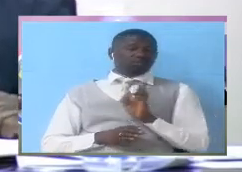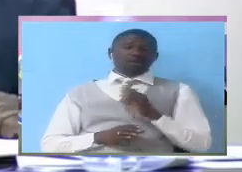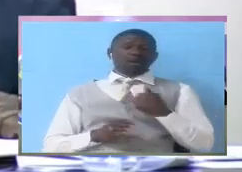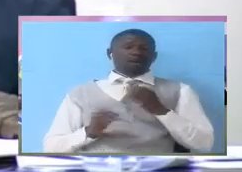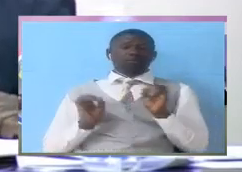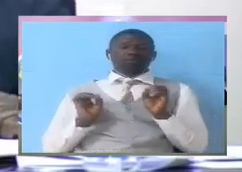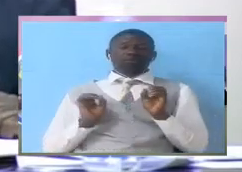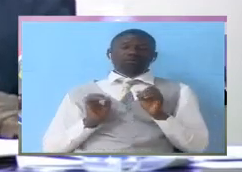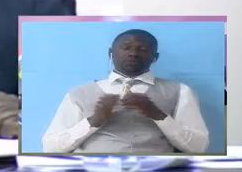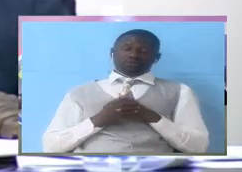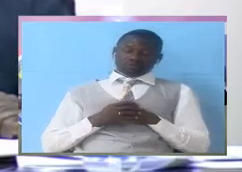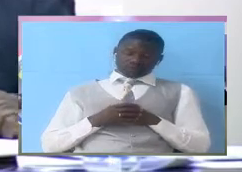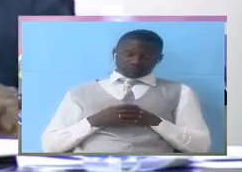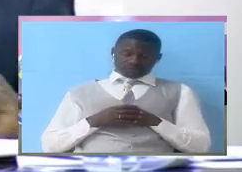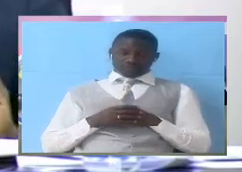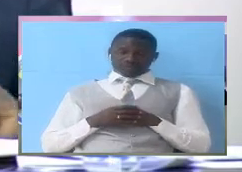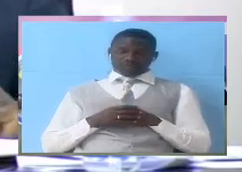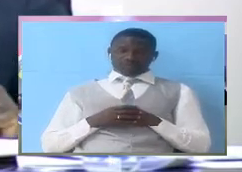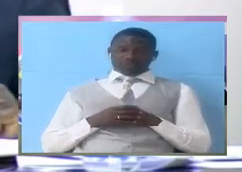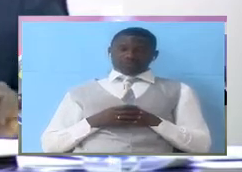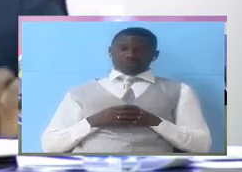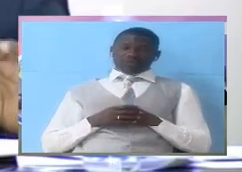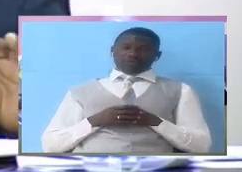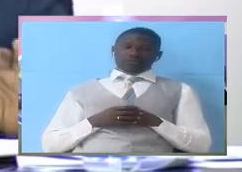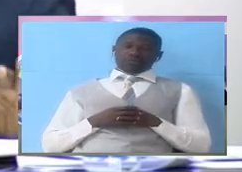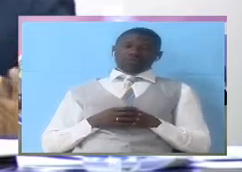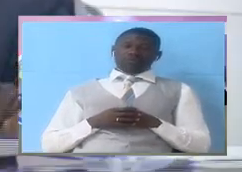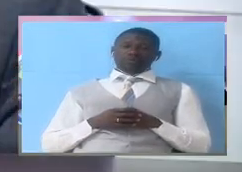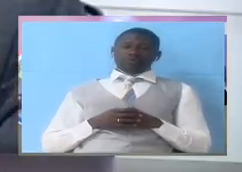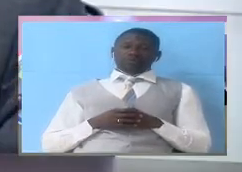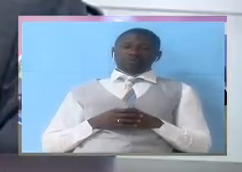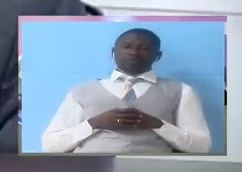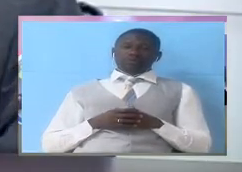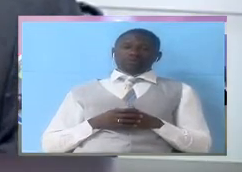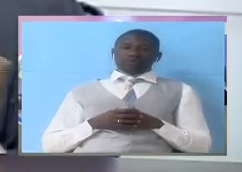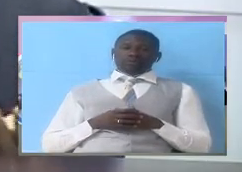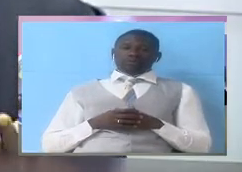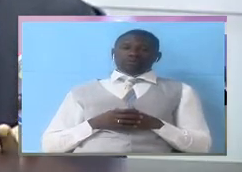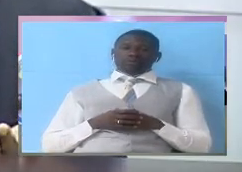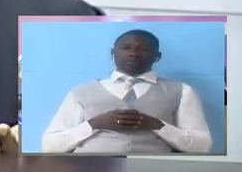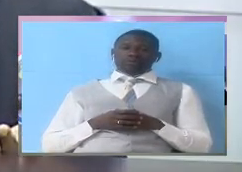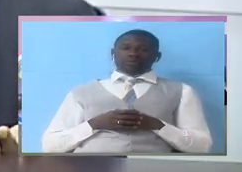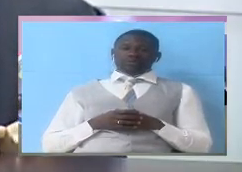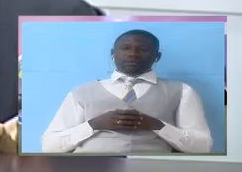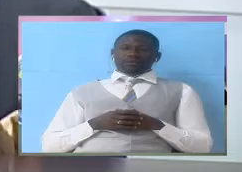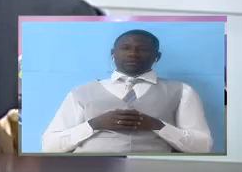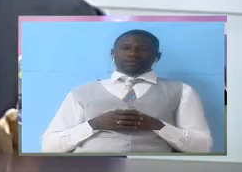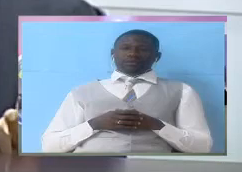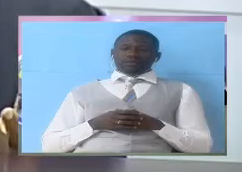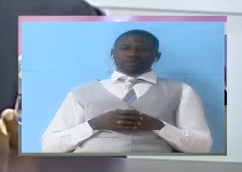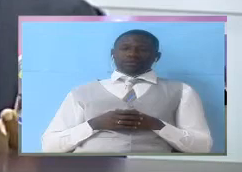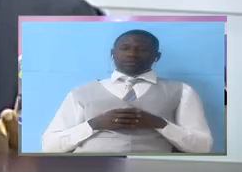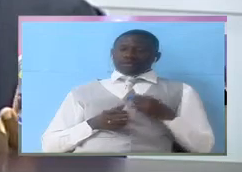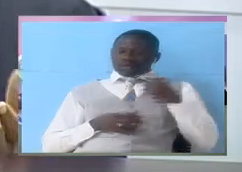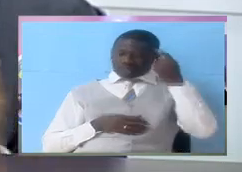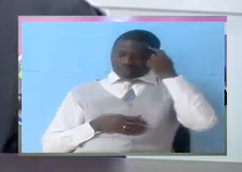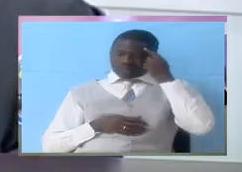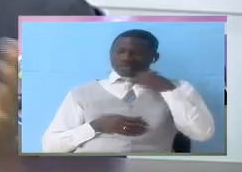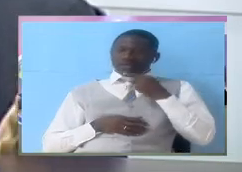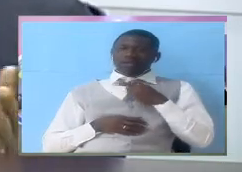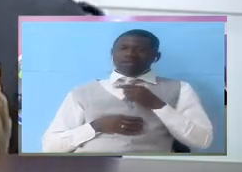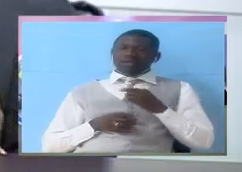joko direct mom mo president bi ñu leral fofu. May I suggest that lead council was just corroborating what I said? Kana muna leral